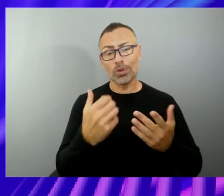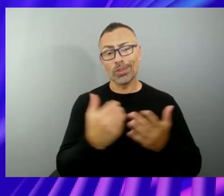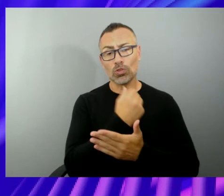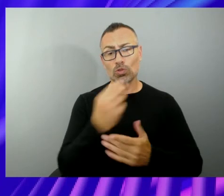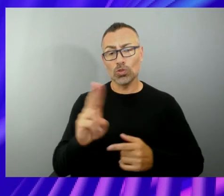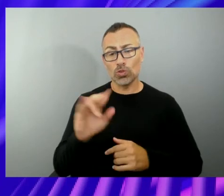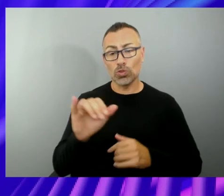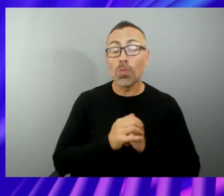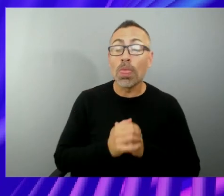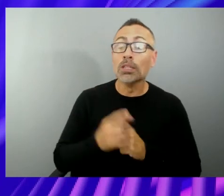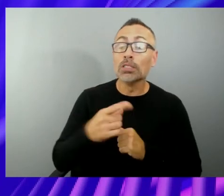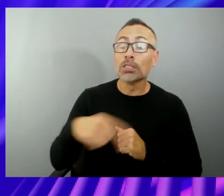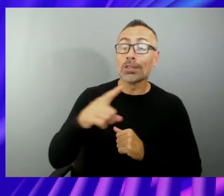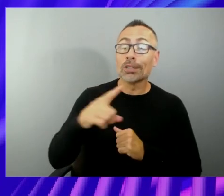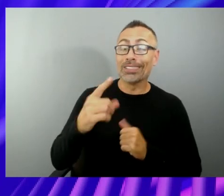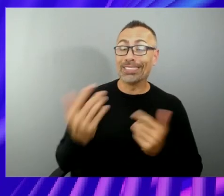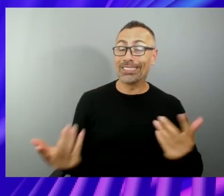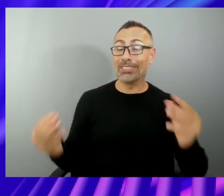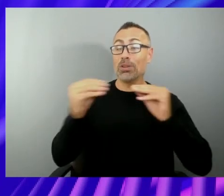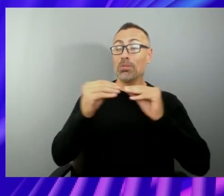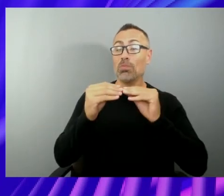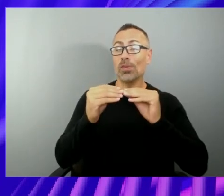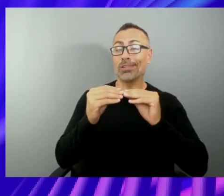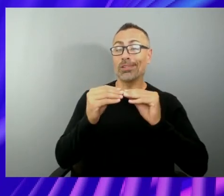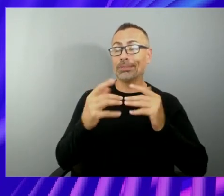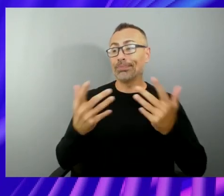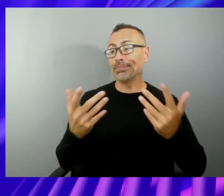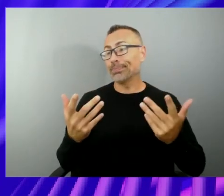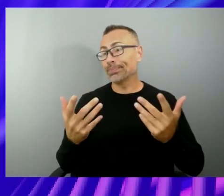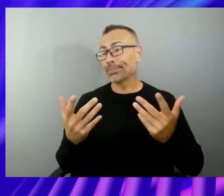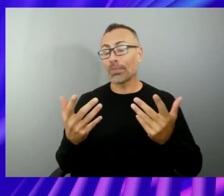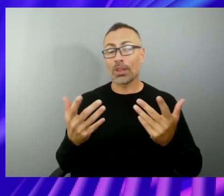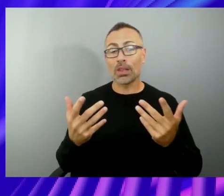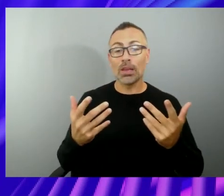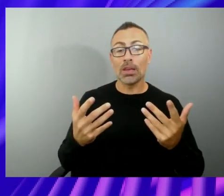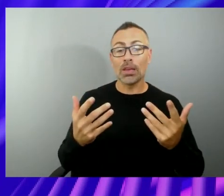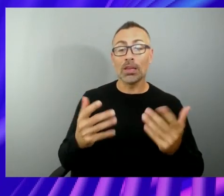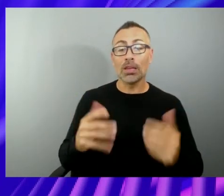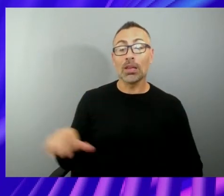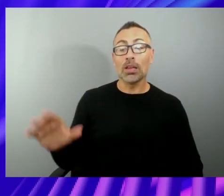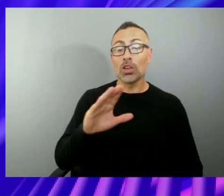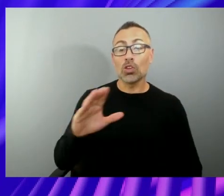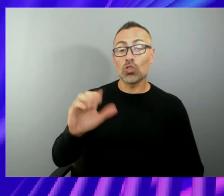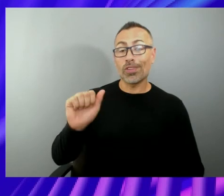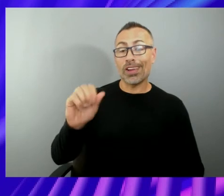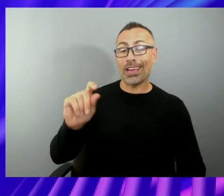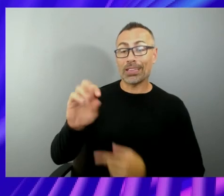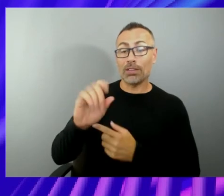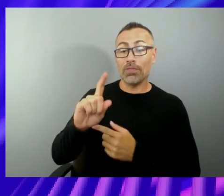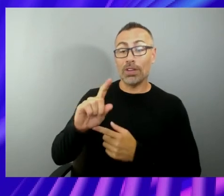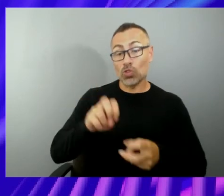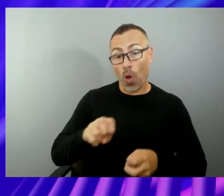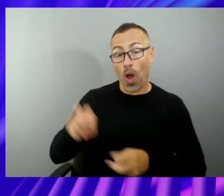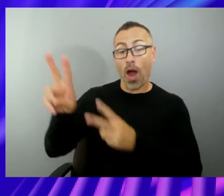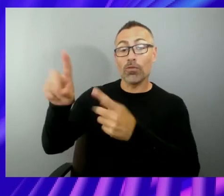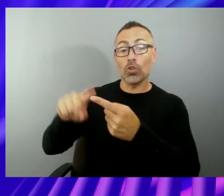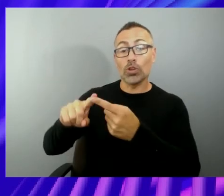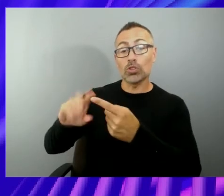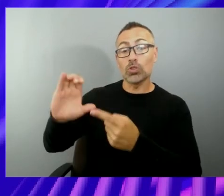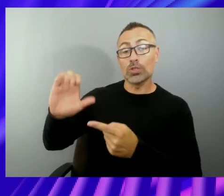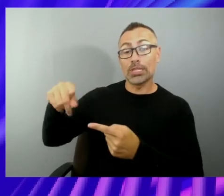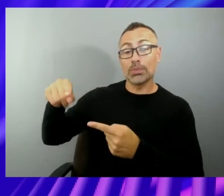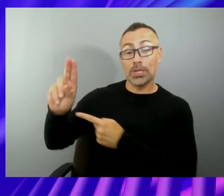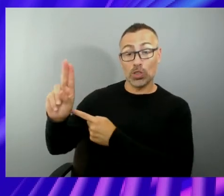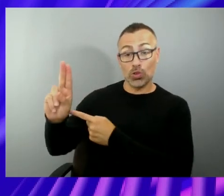beyond, which is basically offloading your activations to the CPU memory when they are not being in use.